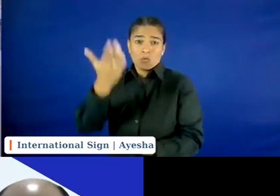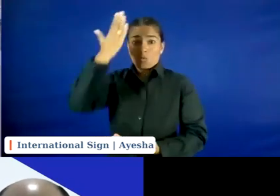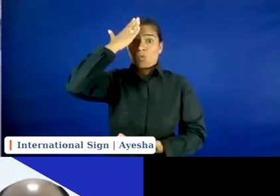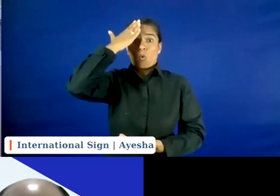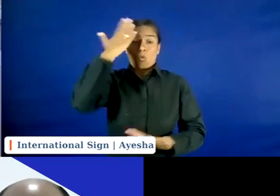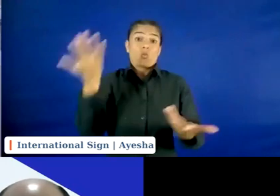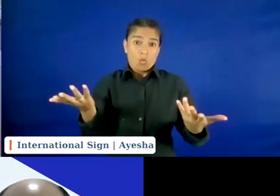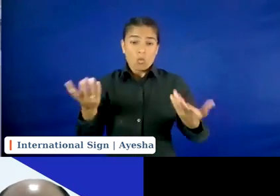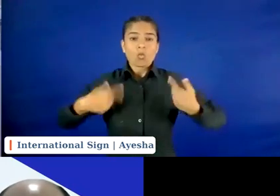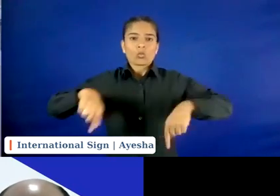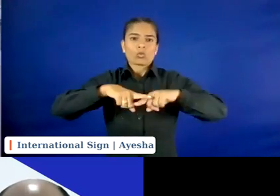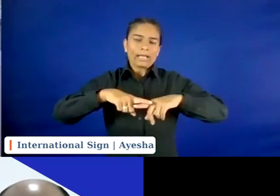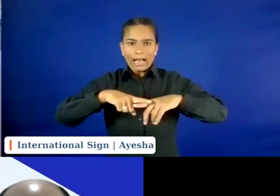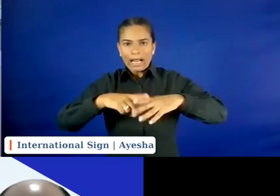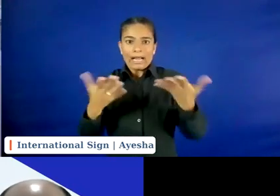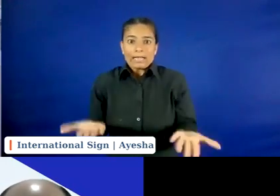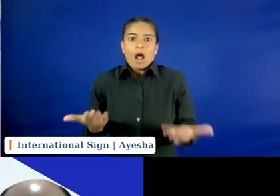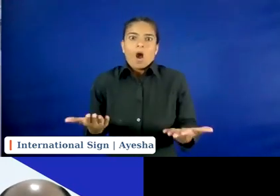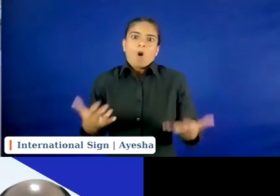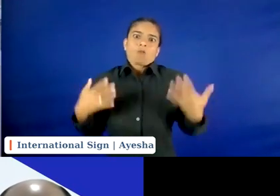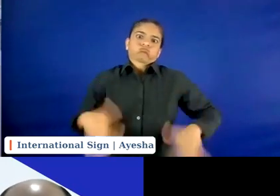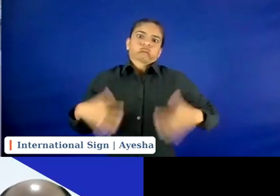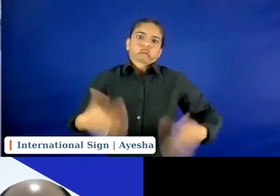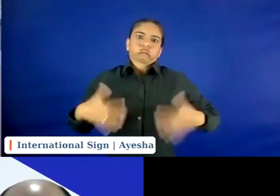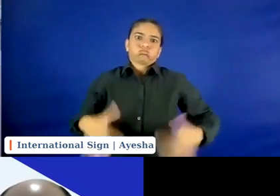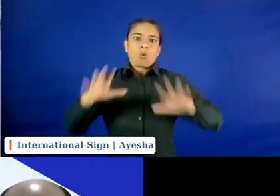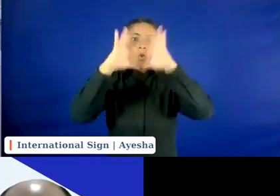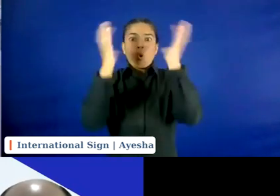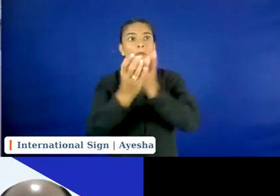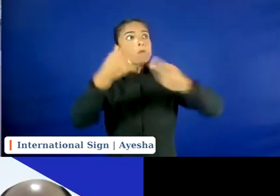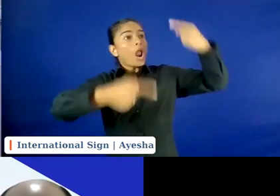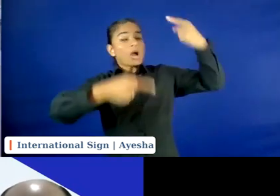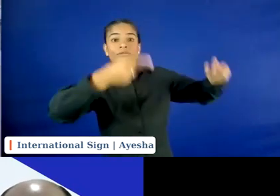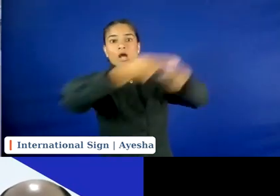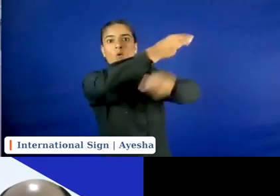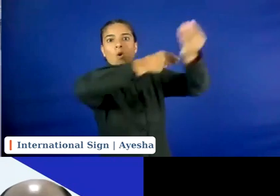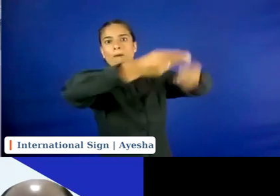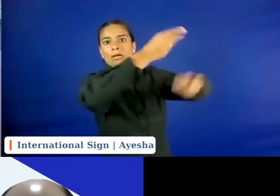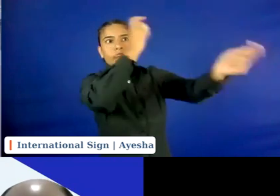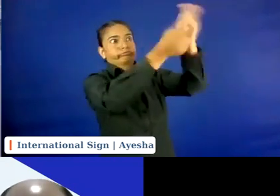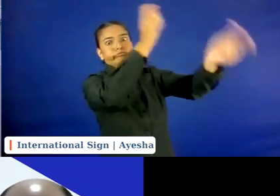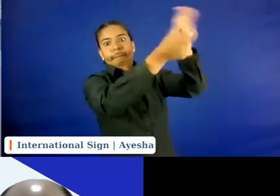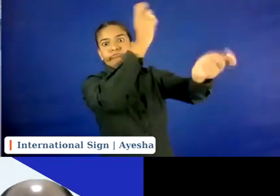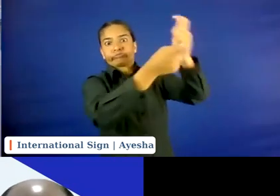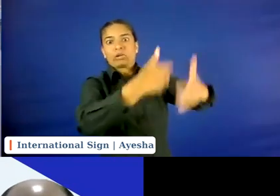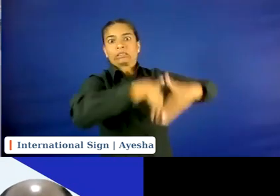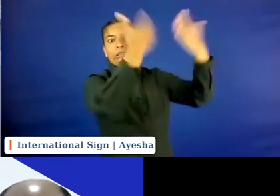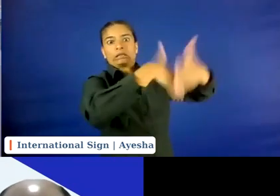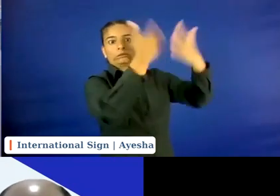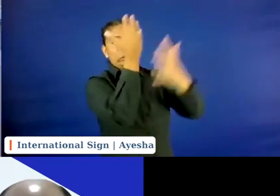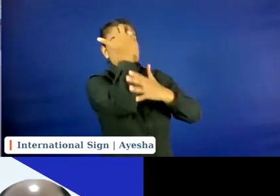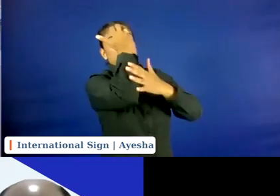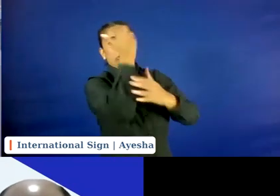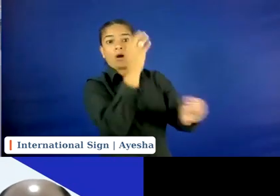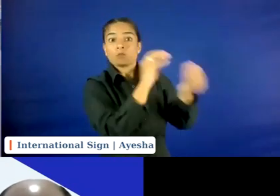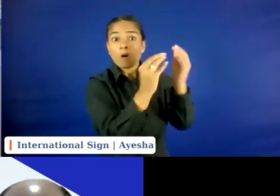that the global political economy is changing every day, and issues of funding are